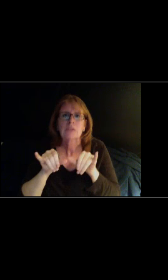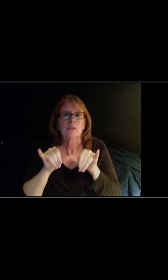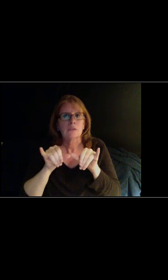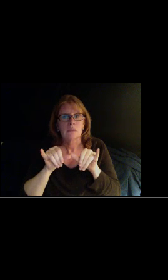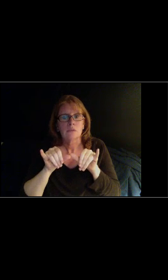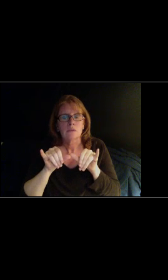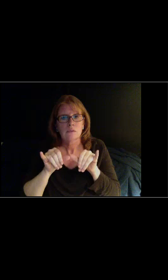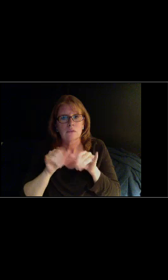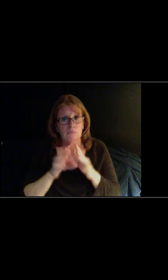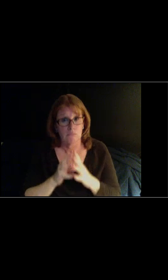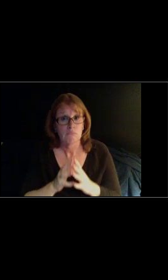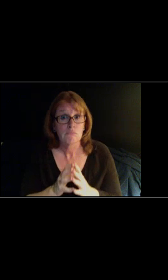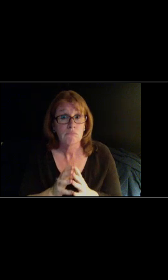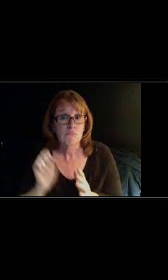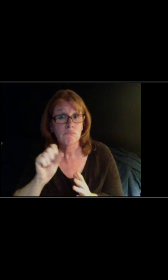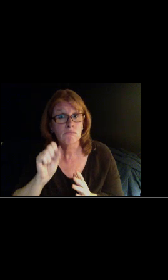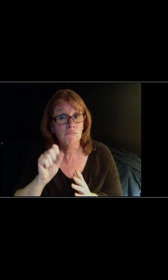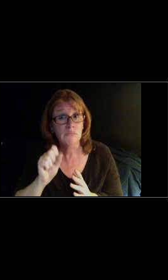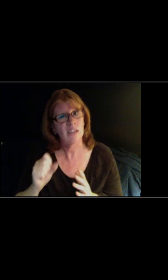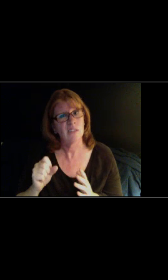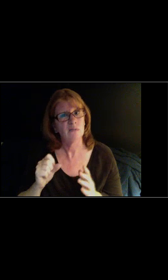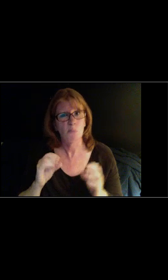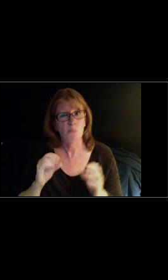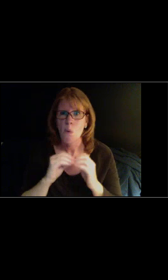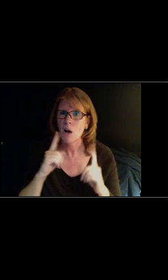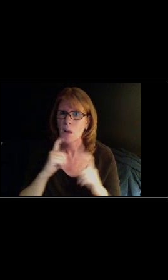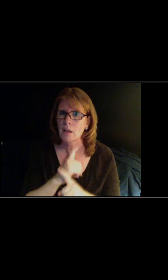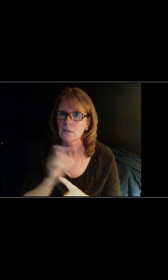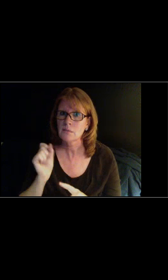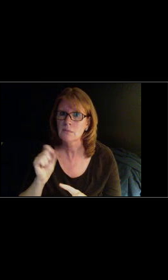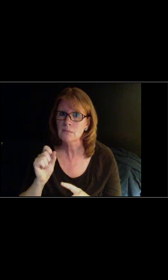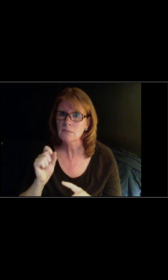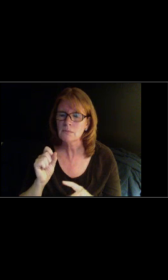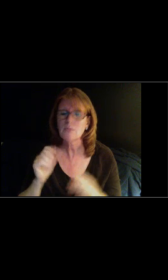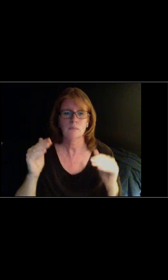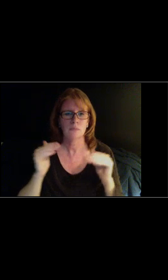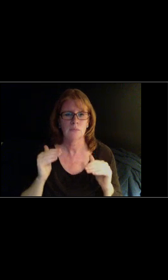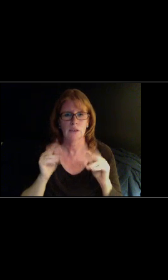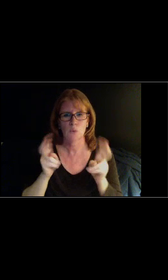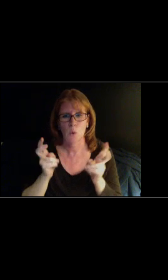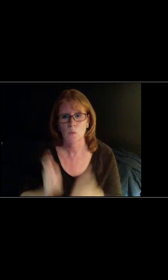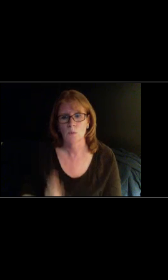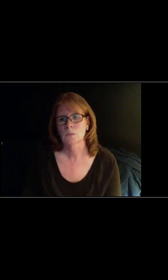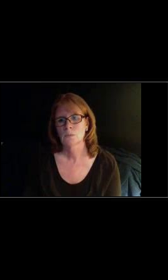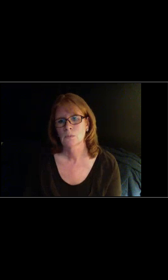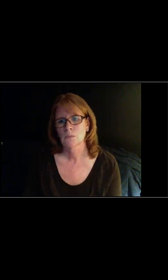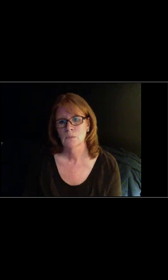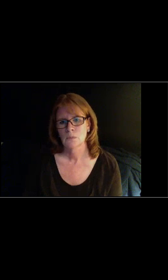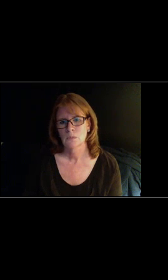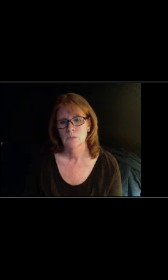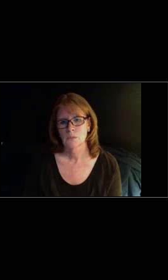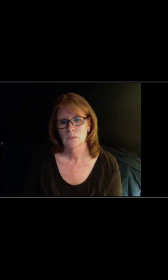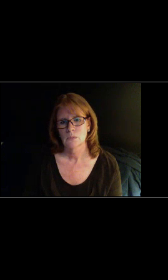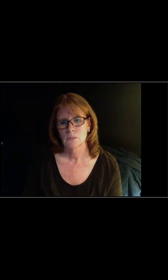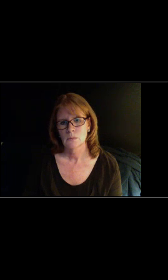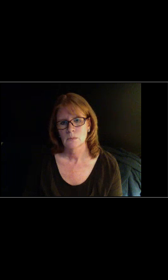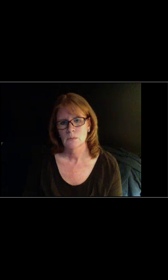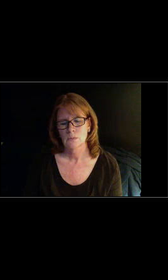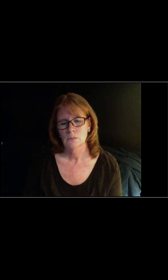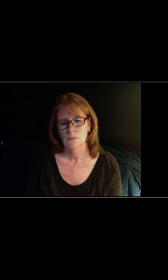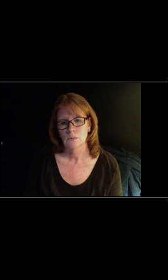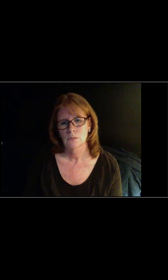person said, that doesn't seem to follow. But if we say that we always must have the same function in every role, that